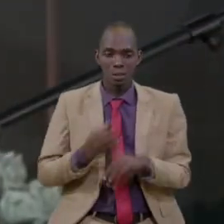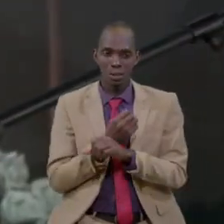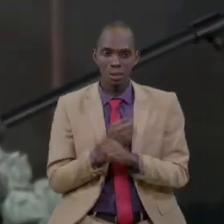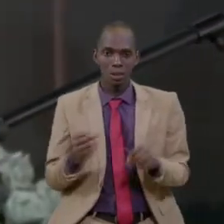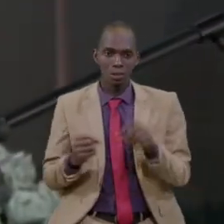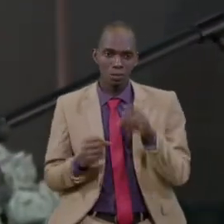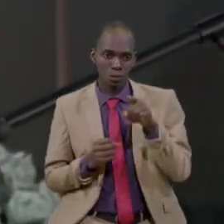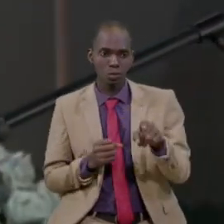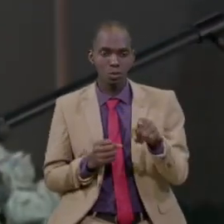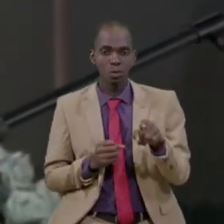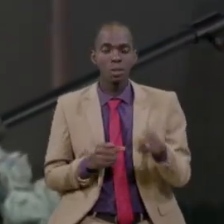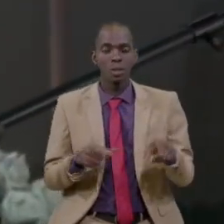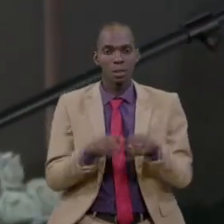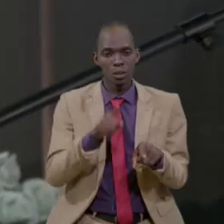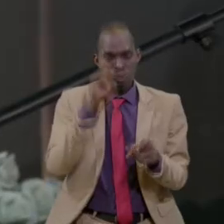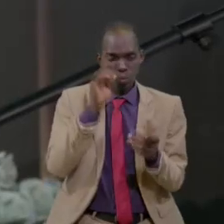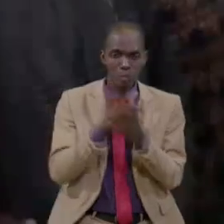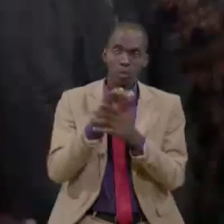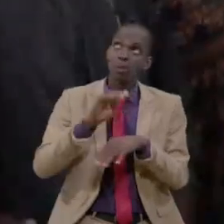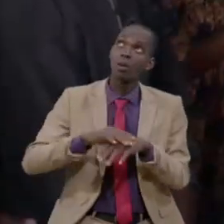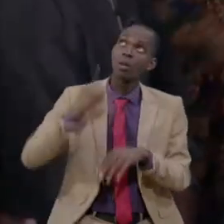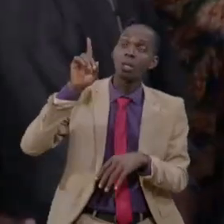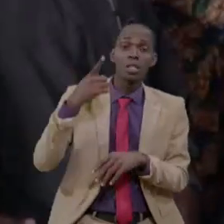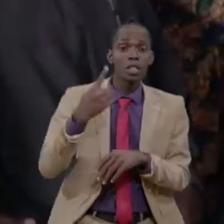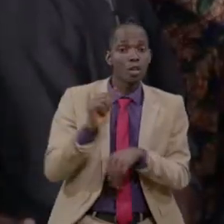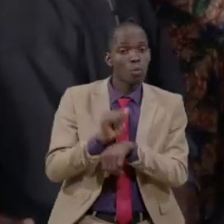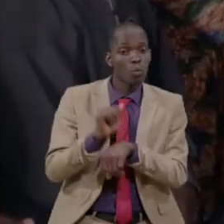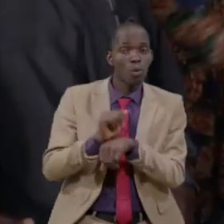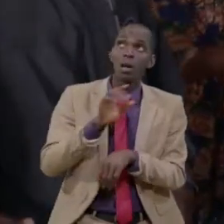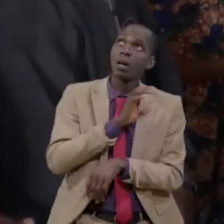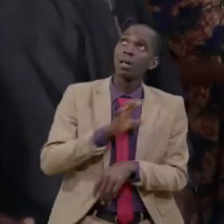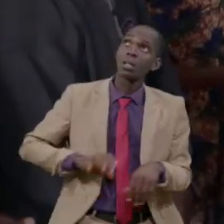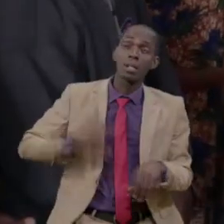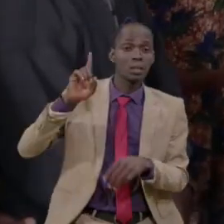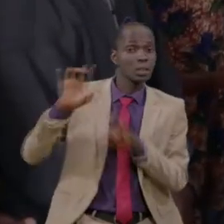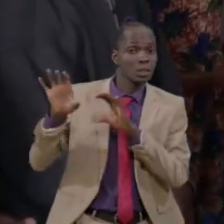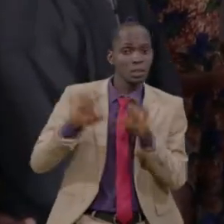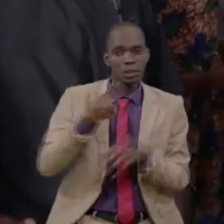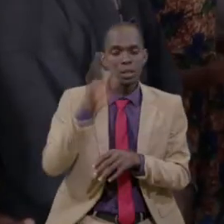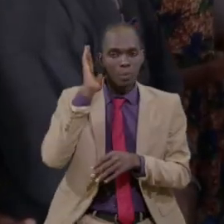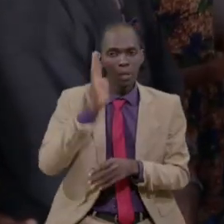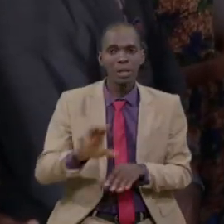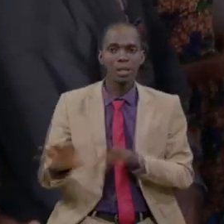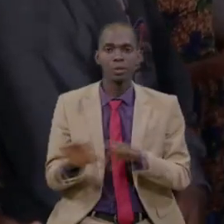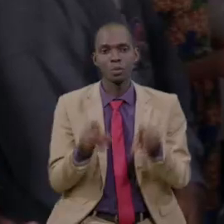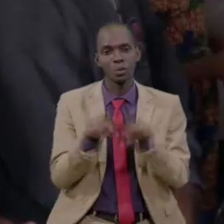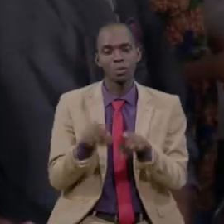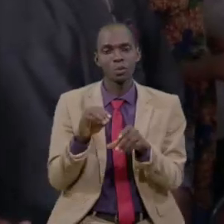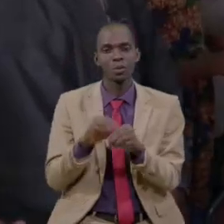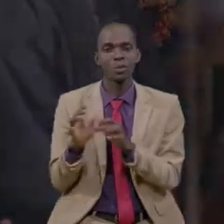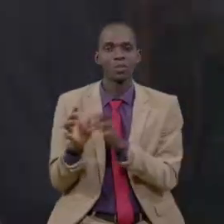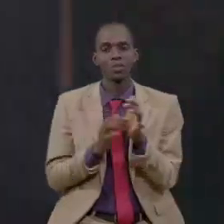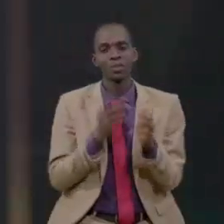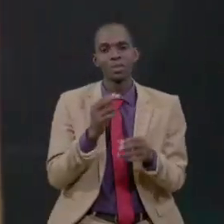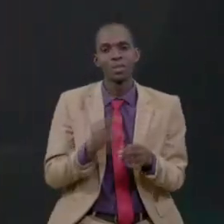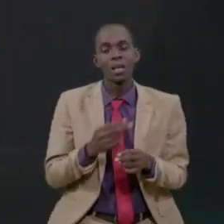works he did, you will do. Then he said, greater works than this shall